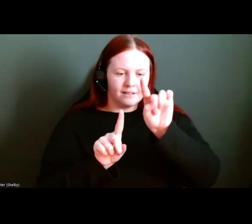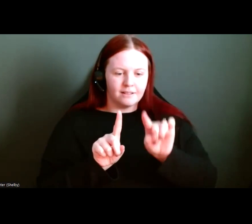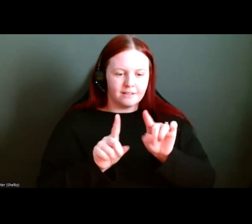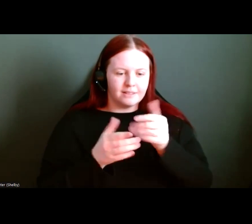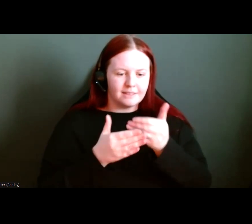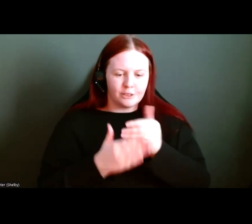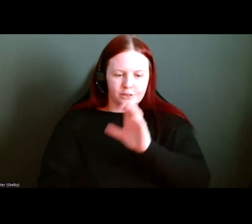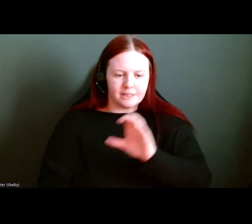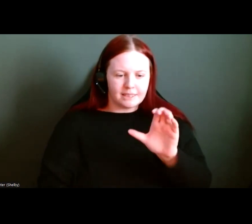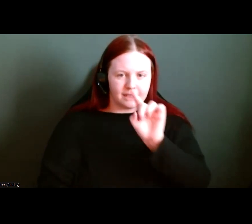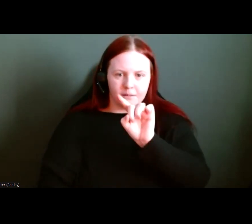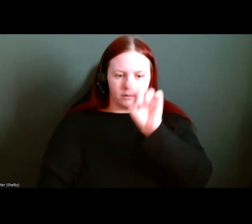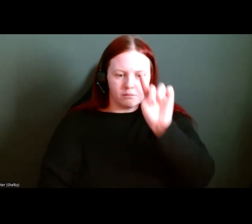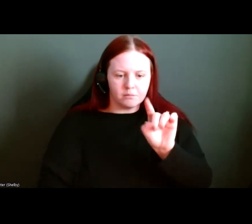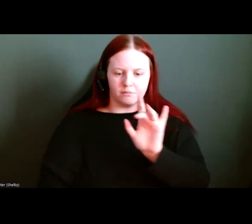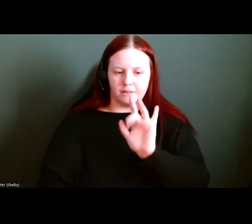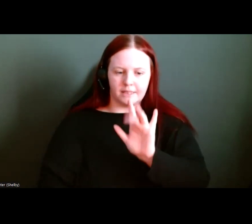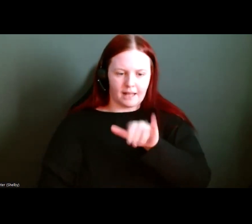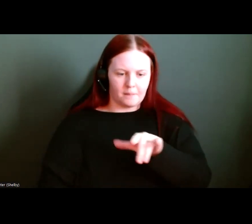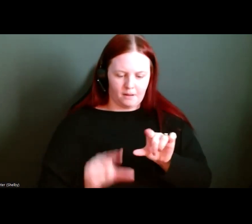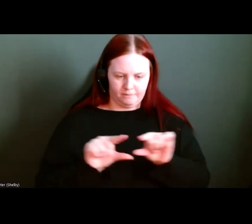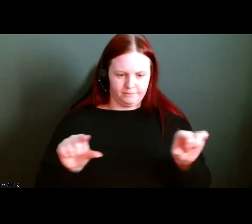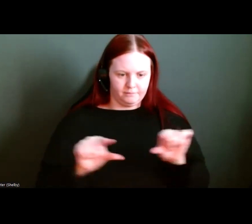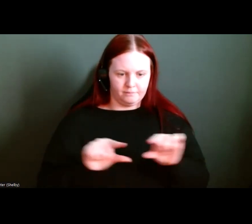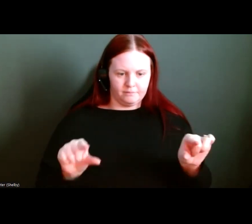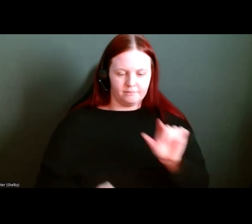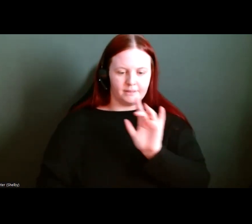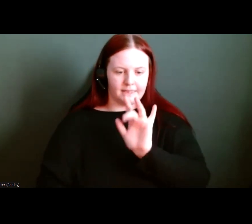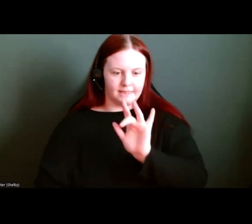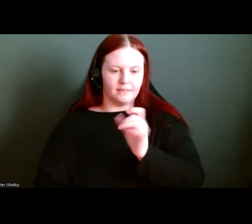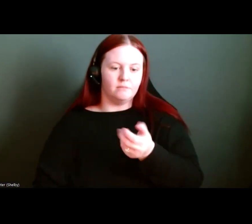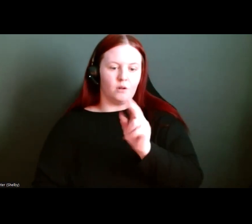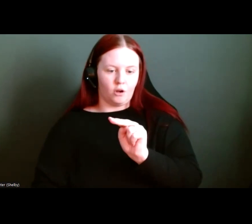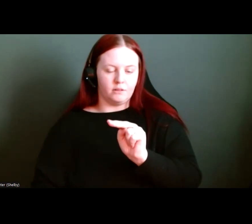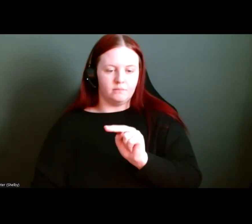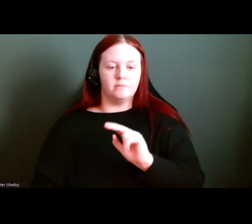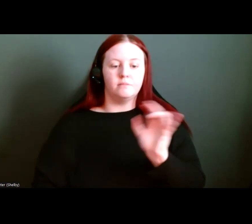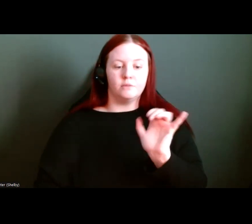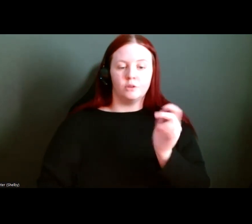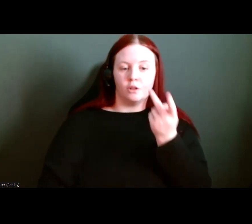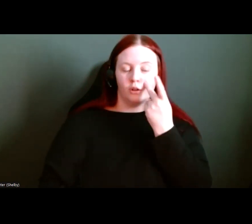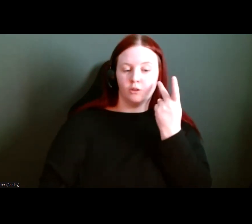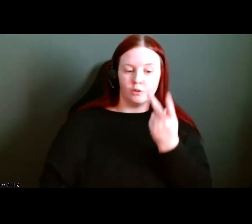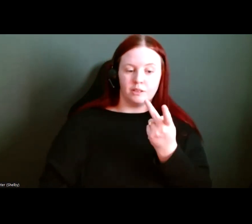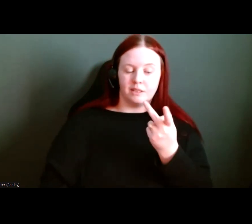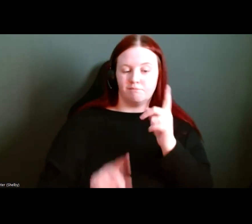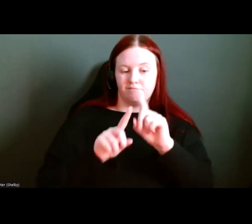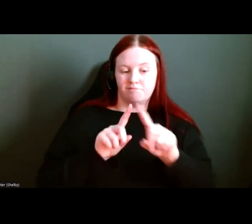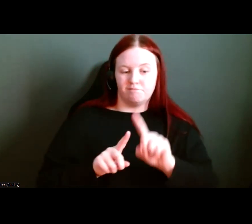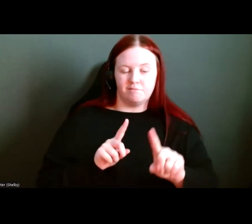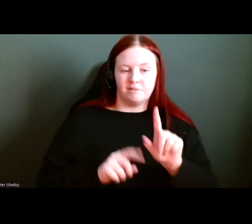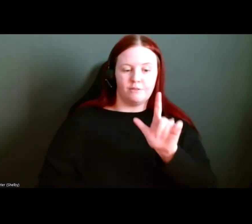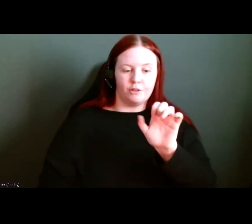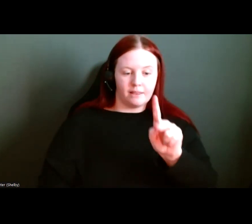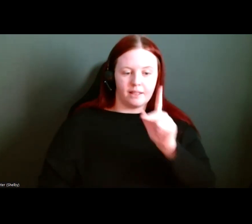CC button at the bottom of your screen. You can also view subtitles via external links that will be shared in the